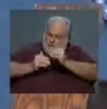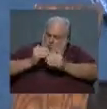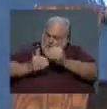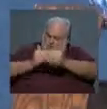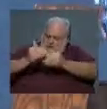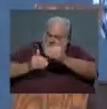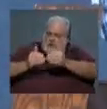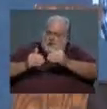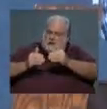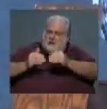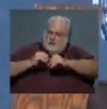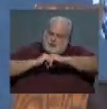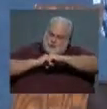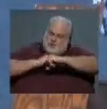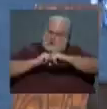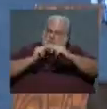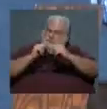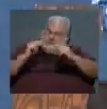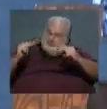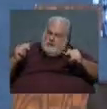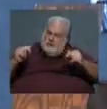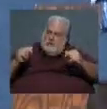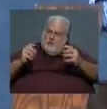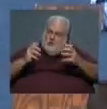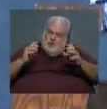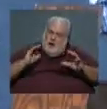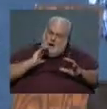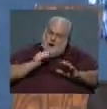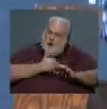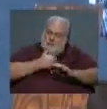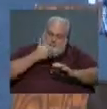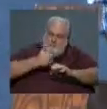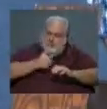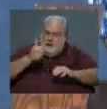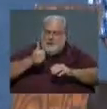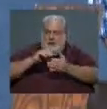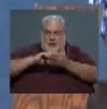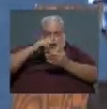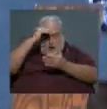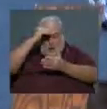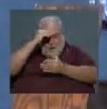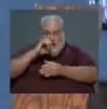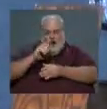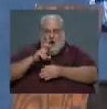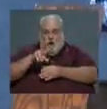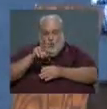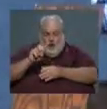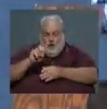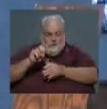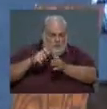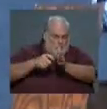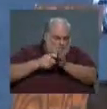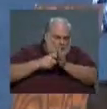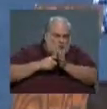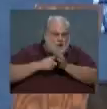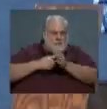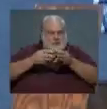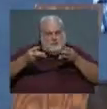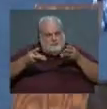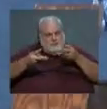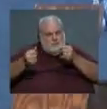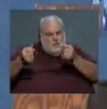and we're trying to do the best we can. But it is going to be a learning curve for us as far as what it's going to take to actually make